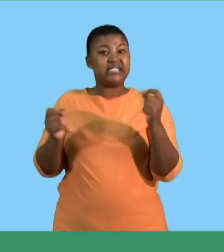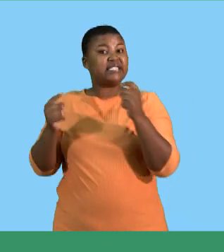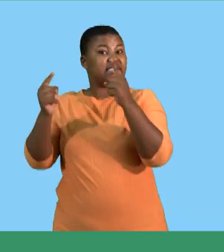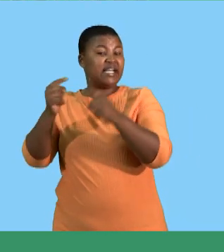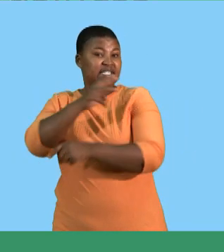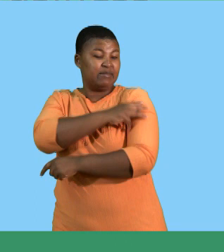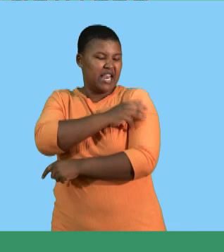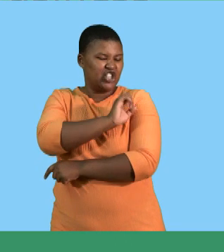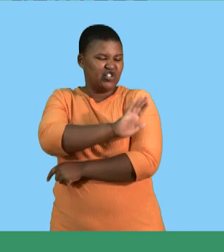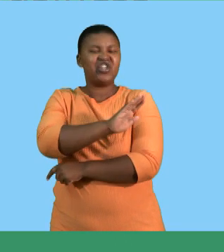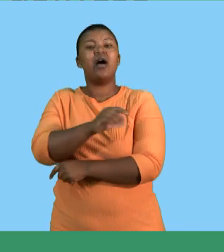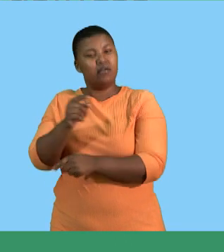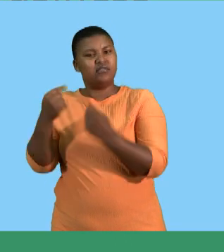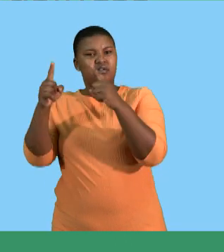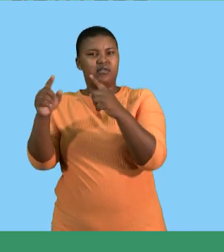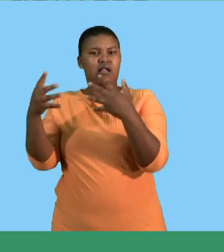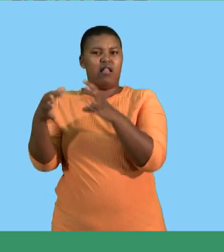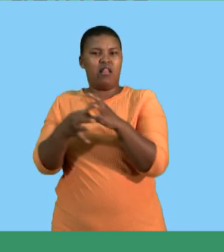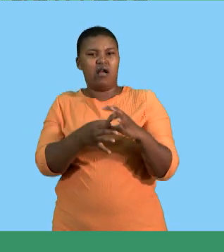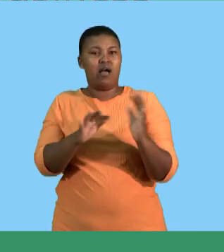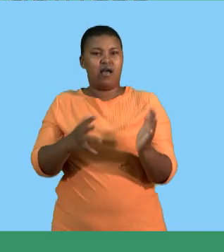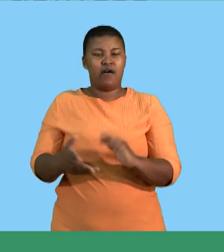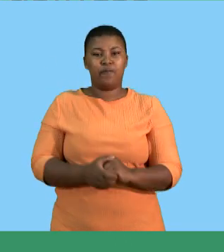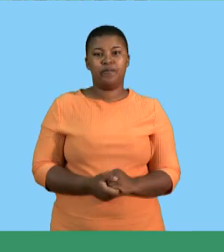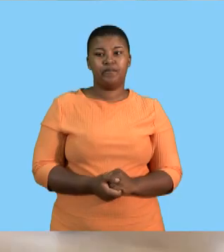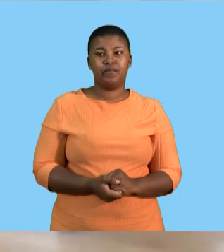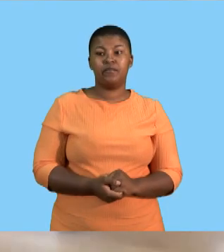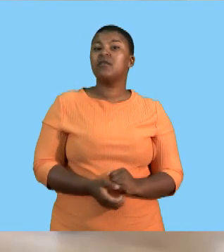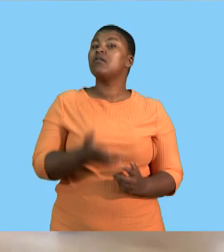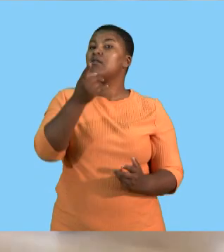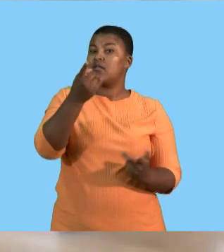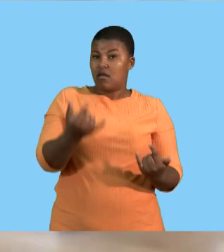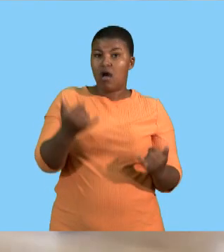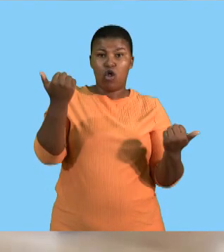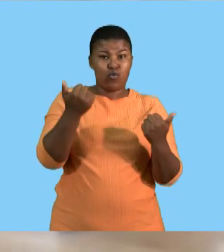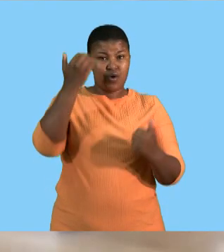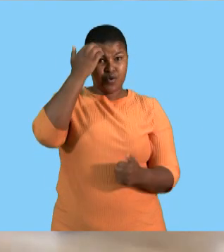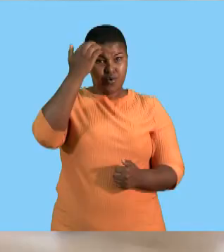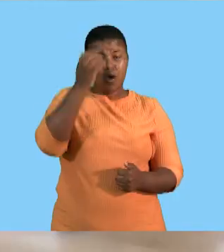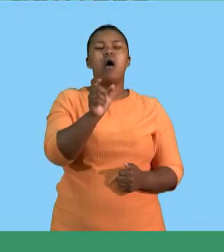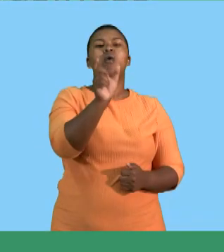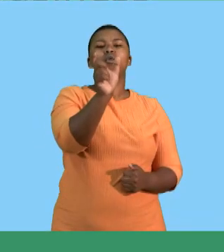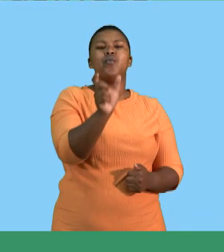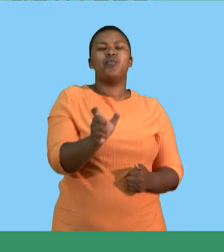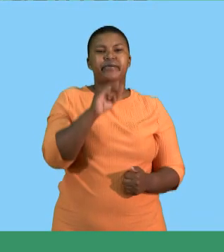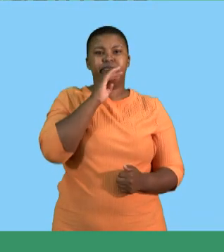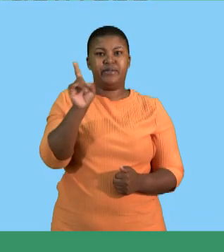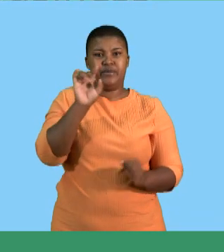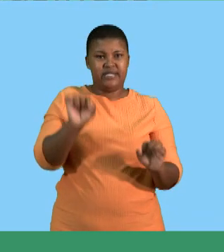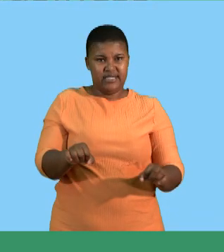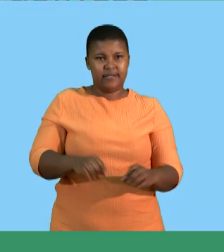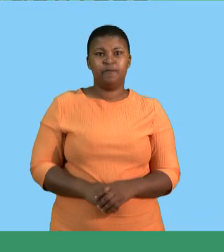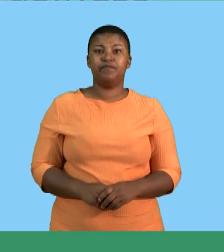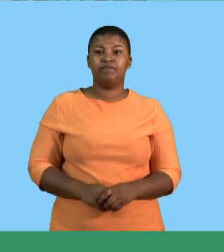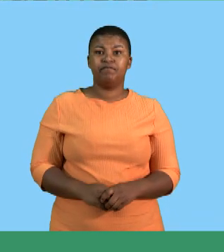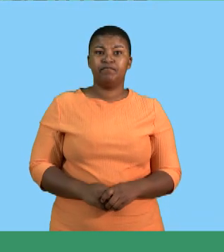and success. Now you should already know what these terms mean. So quality